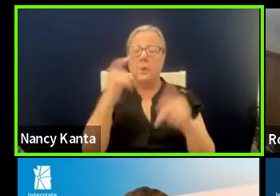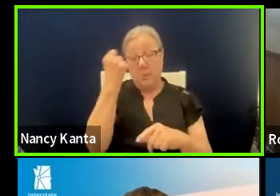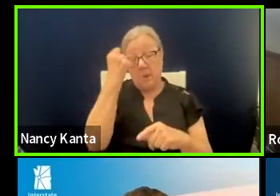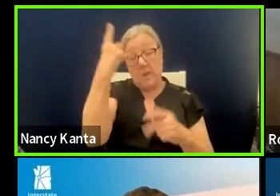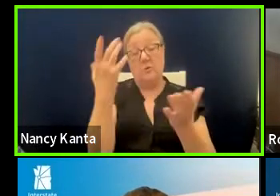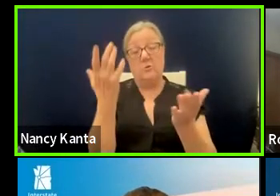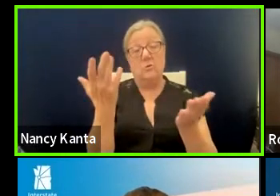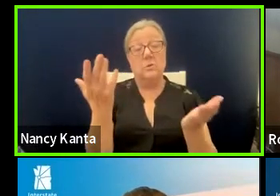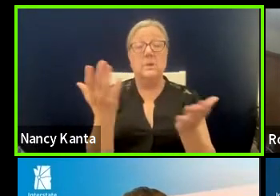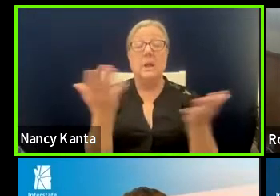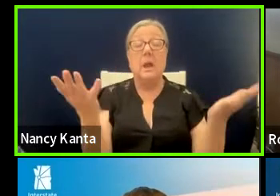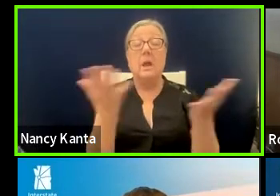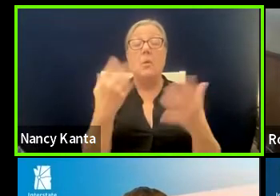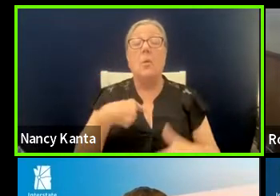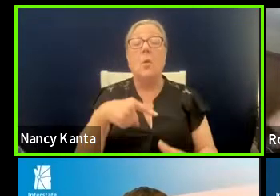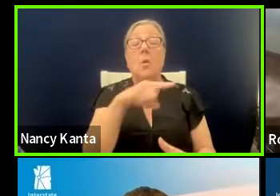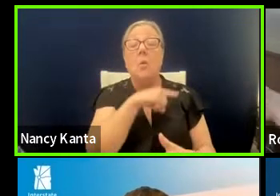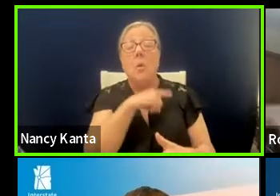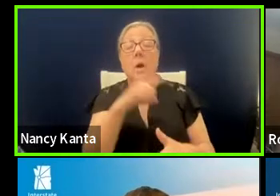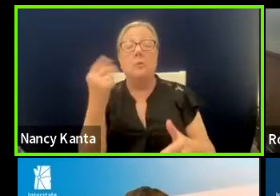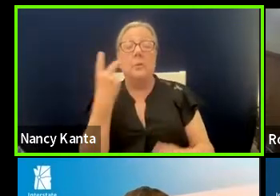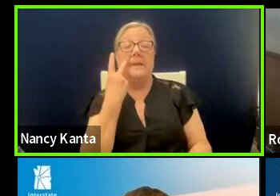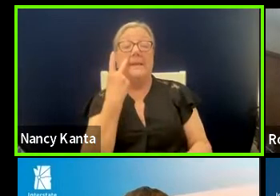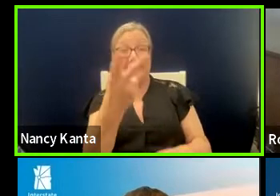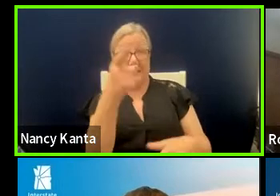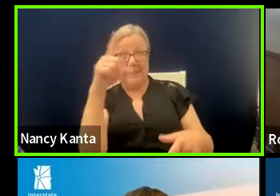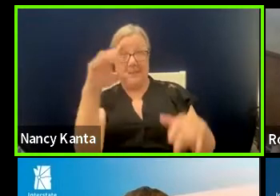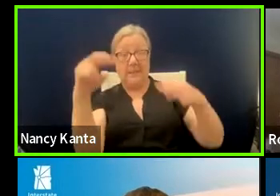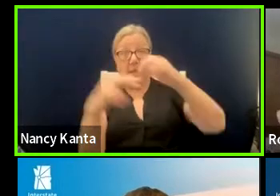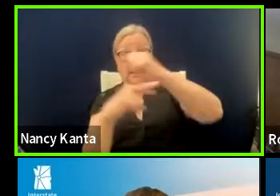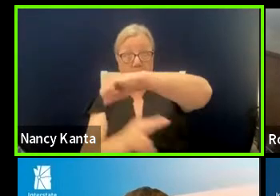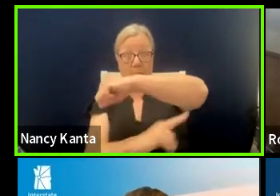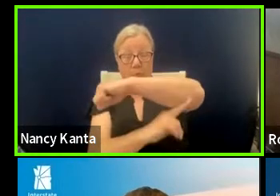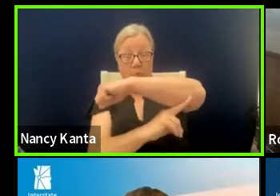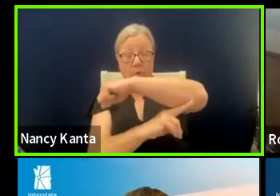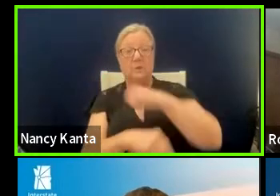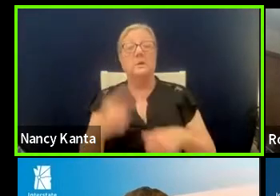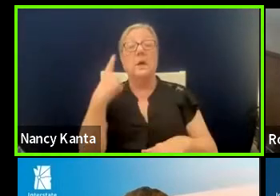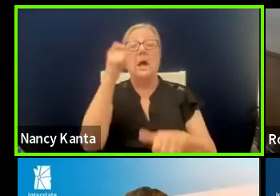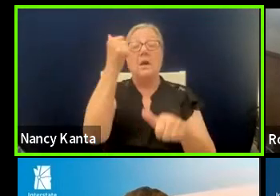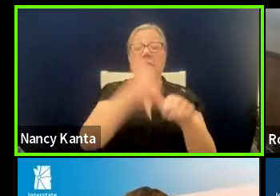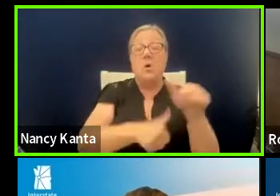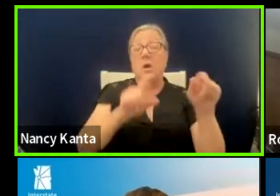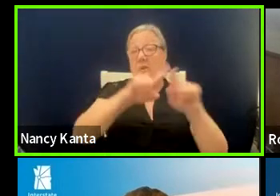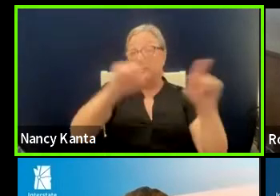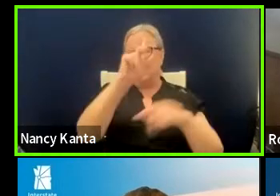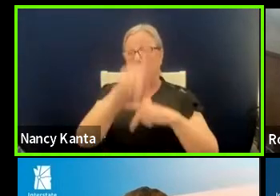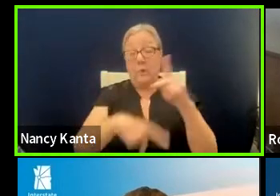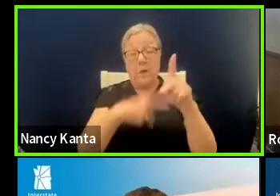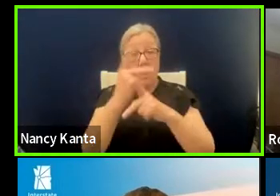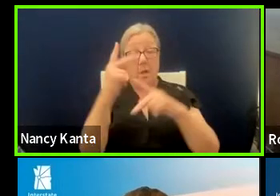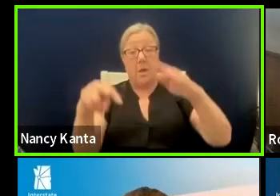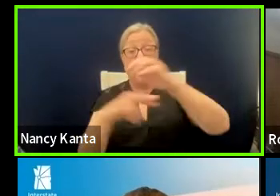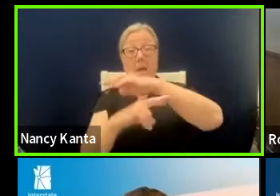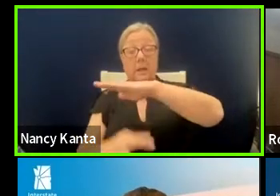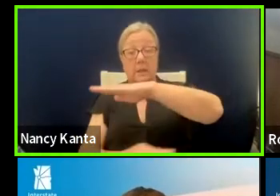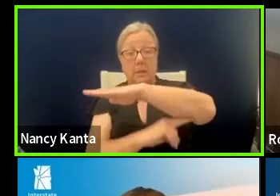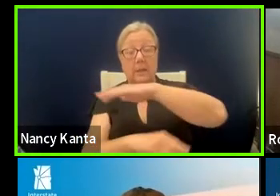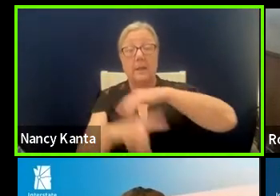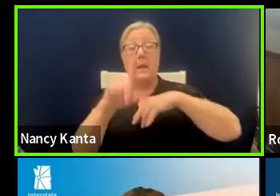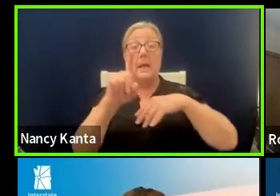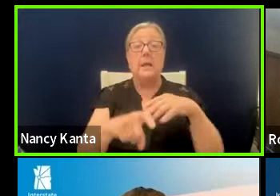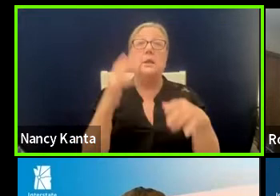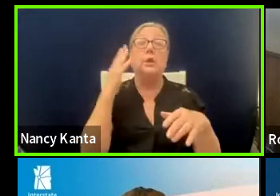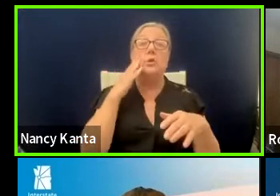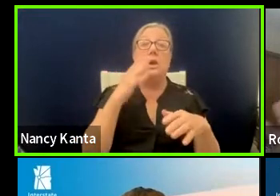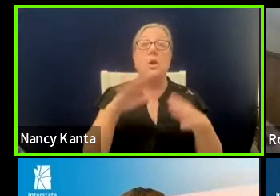we're looking at. And with each one of these variants, we have to meet all of the purpose and need requirements and all of the operational